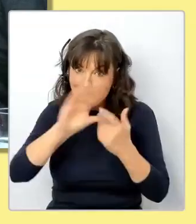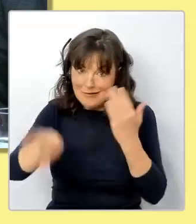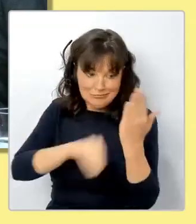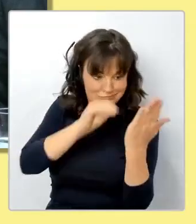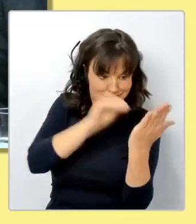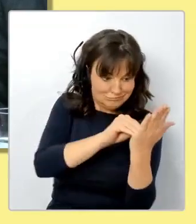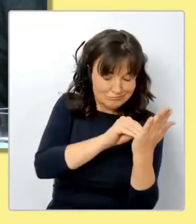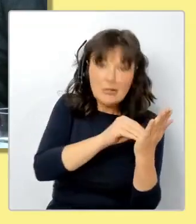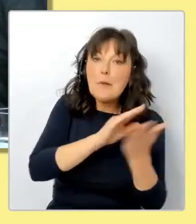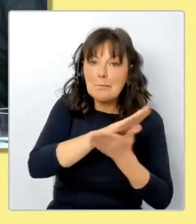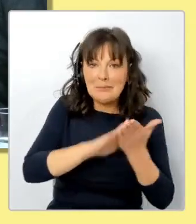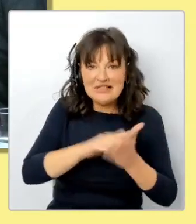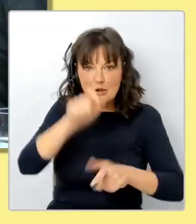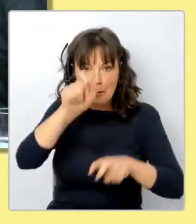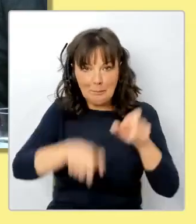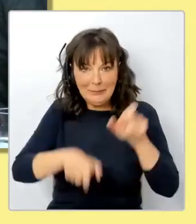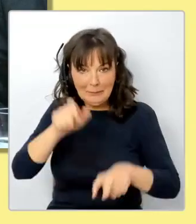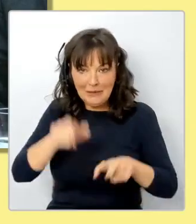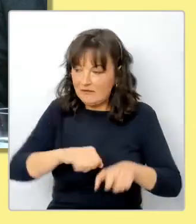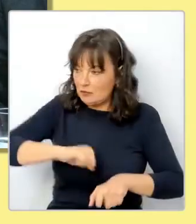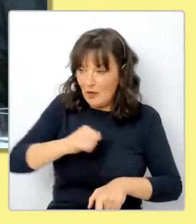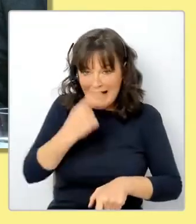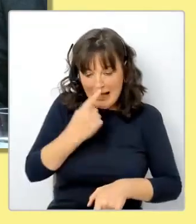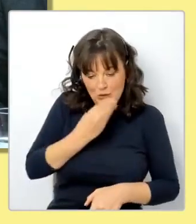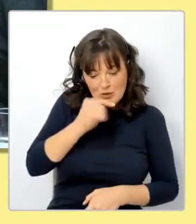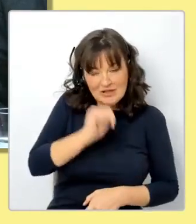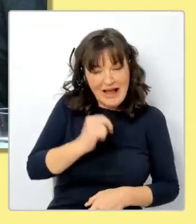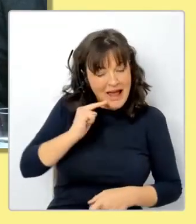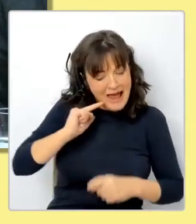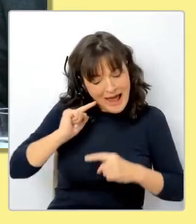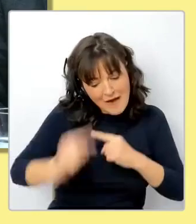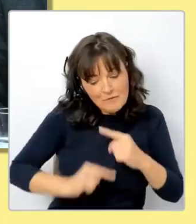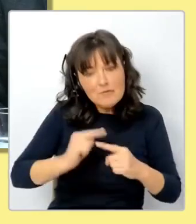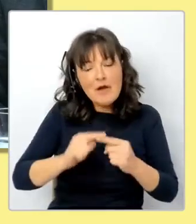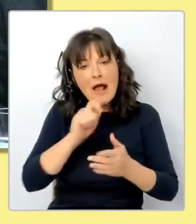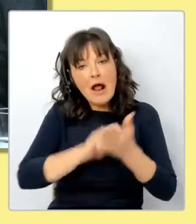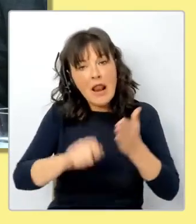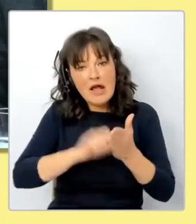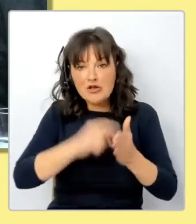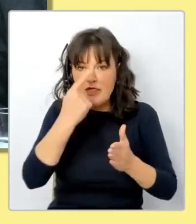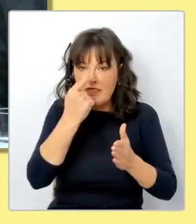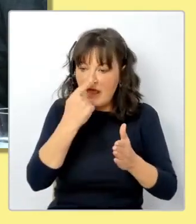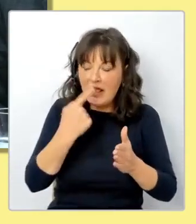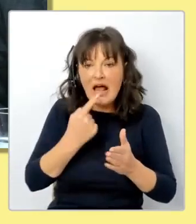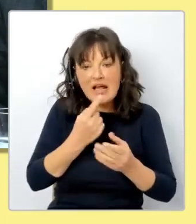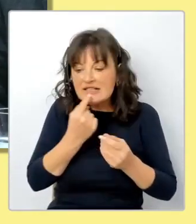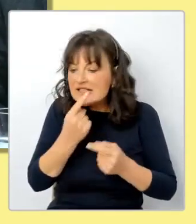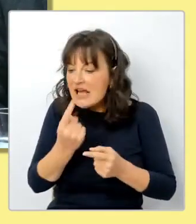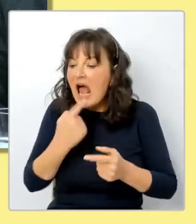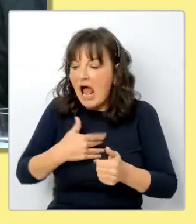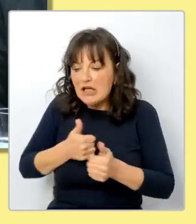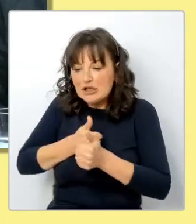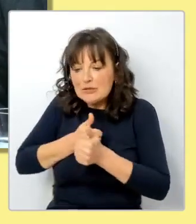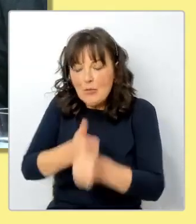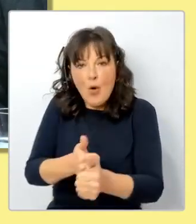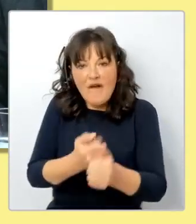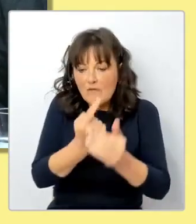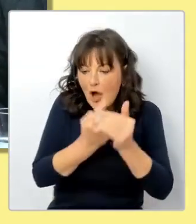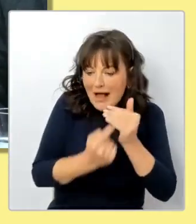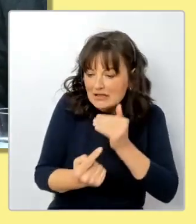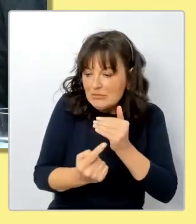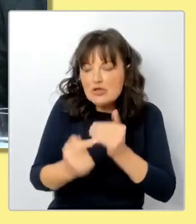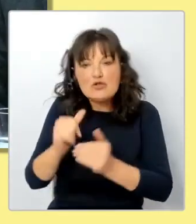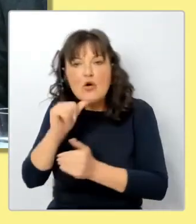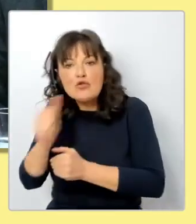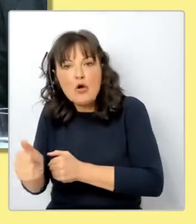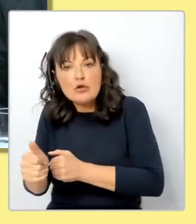to use each and every election in order to express their support or their will or desire for Scotland to govern its own affairs. It won't be